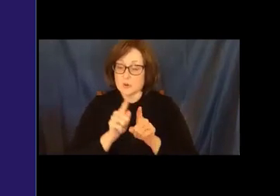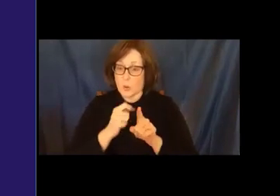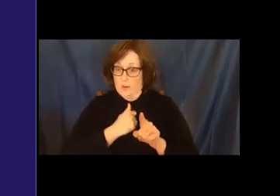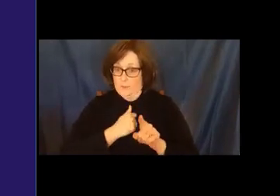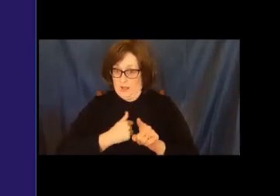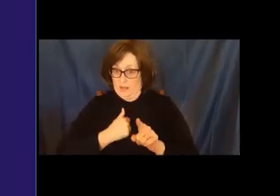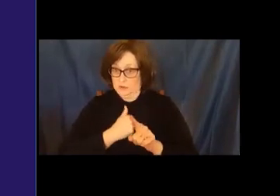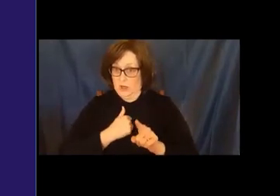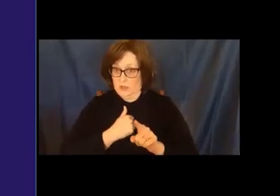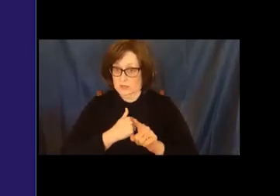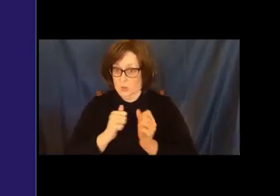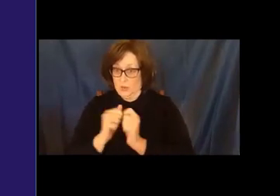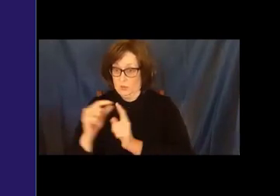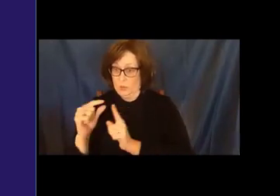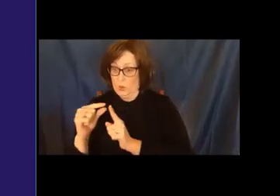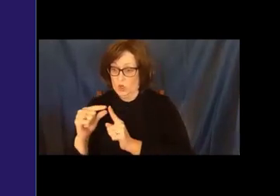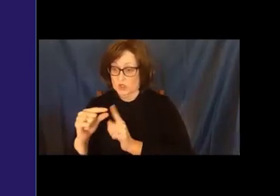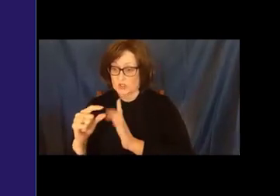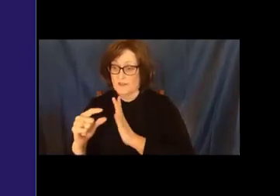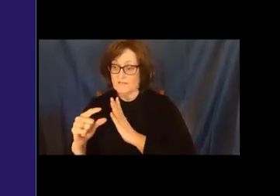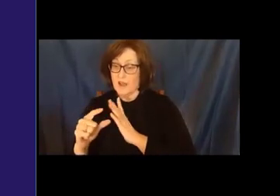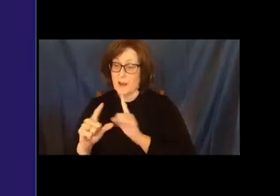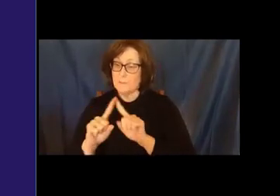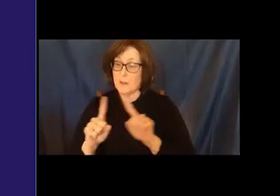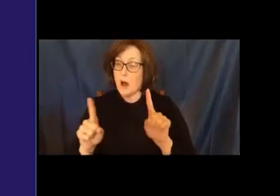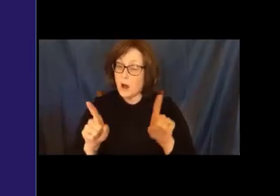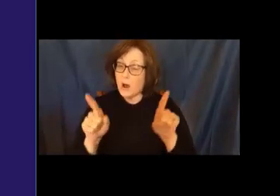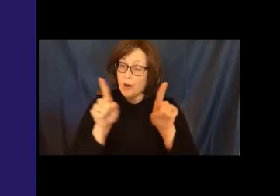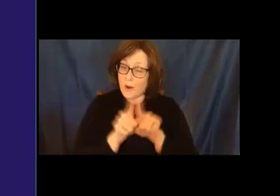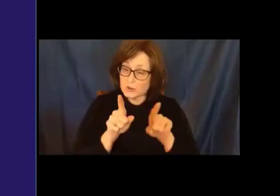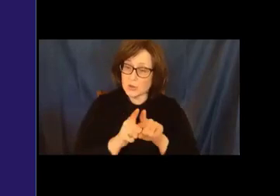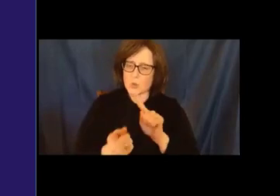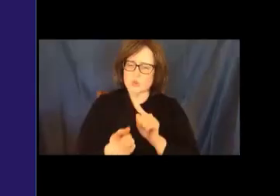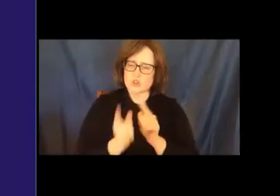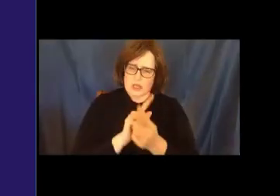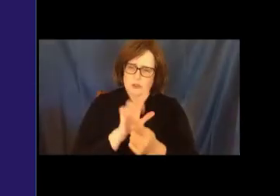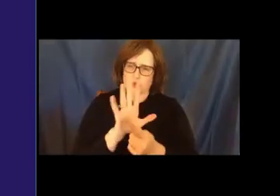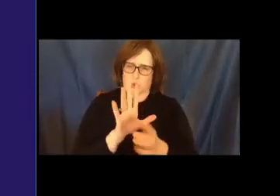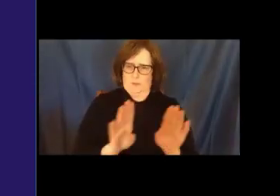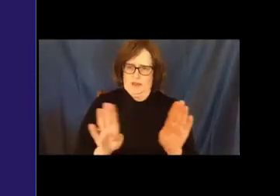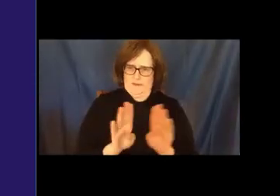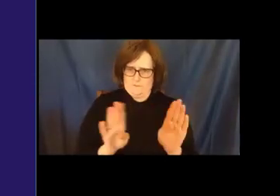your behavior and do what you can to mitigate the impact of the mistake.